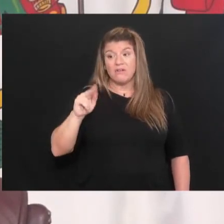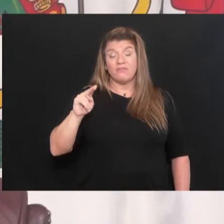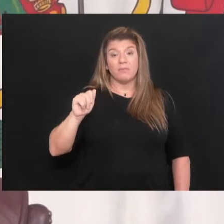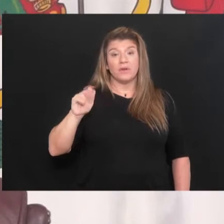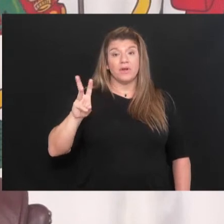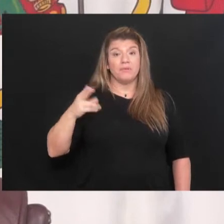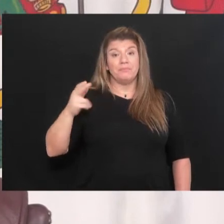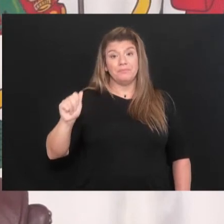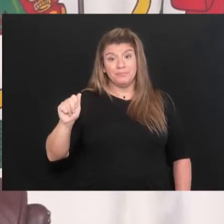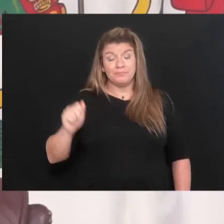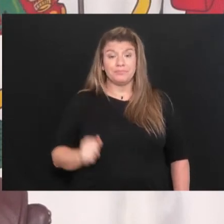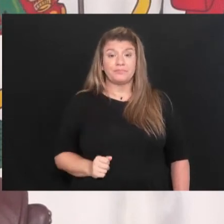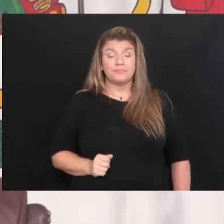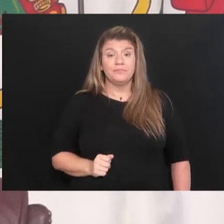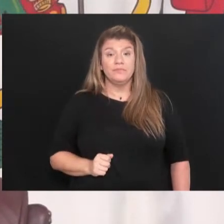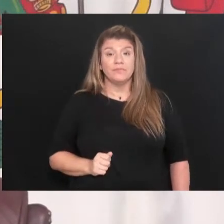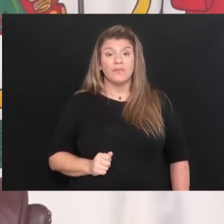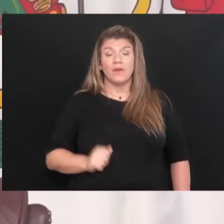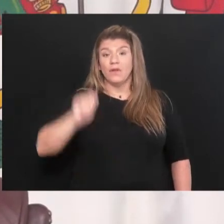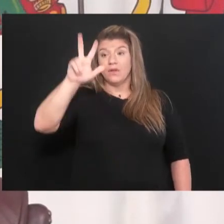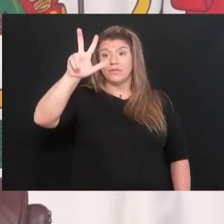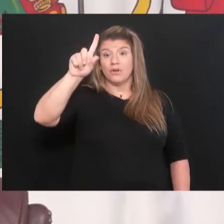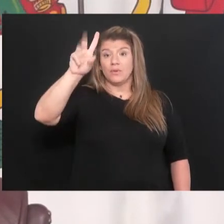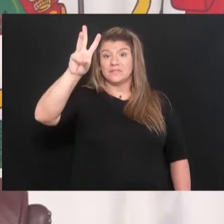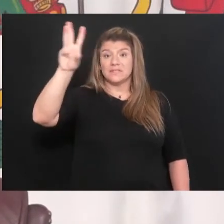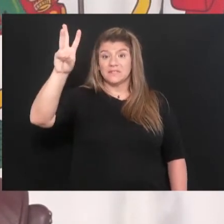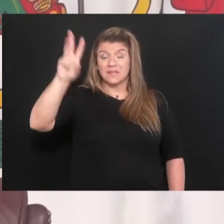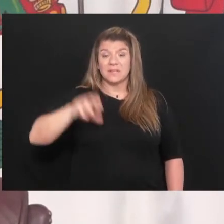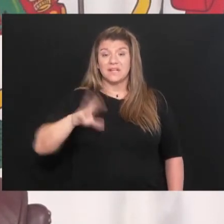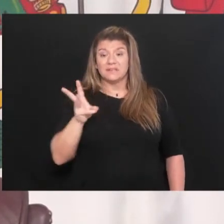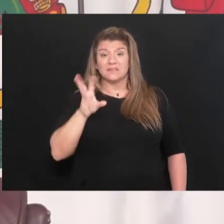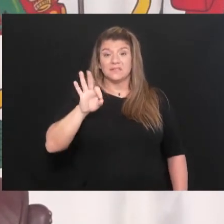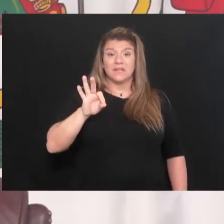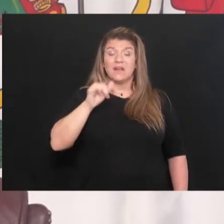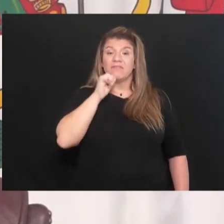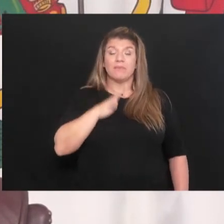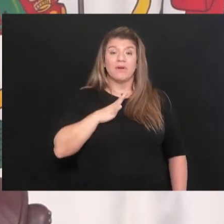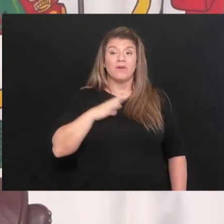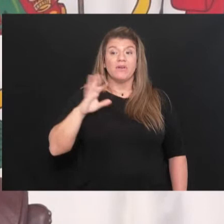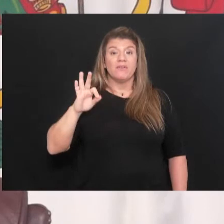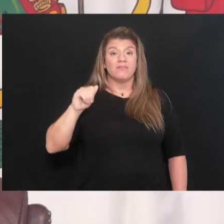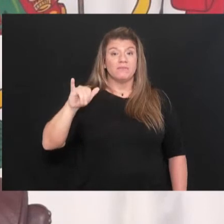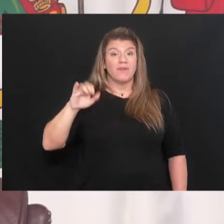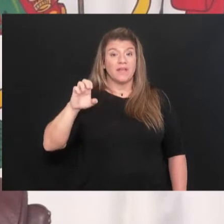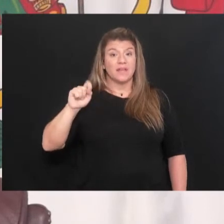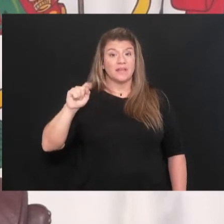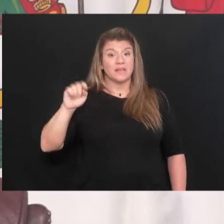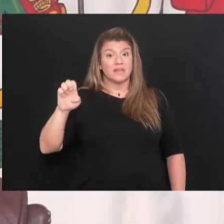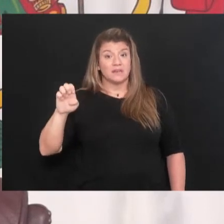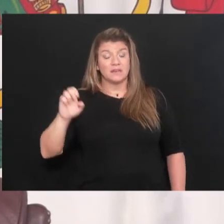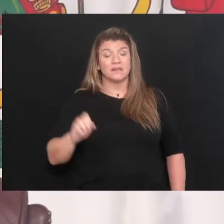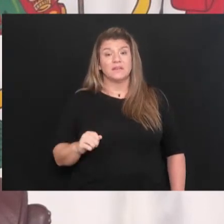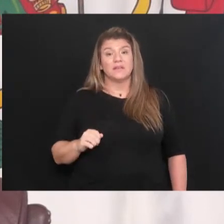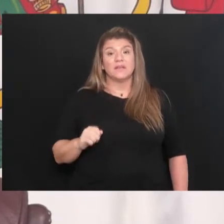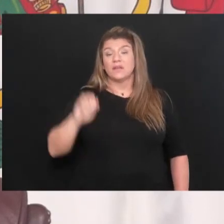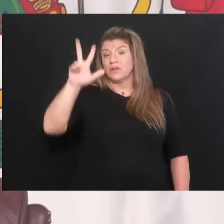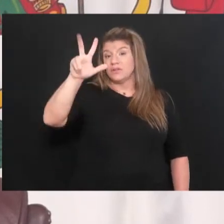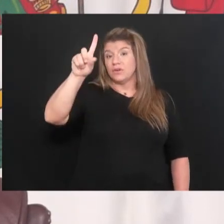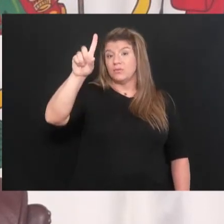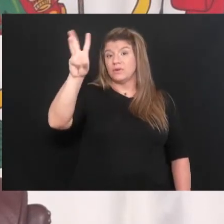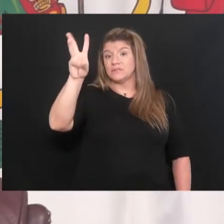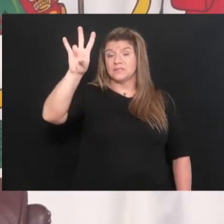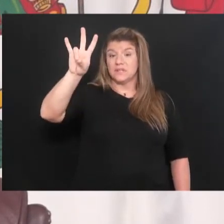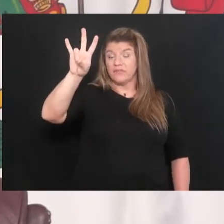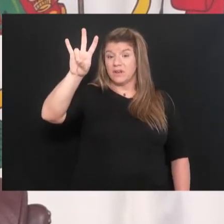County. Our 3,166th death is a 69-year-old female from Fayette County. Our